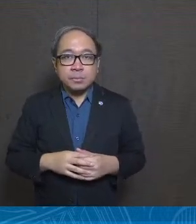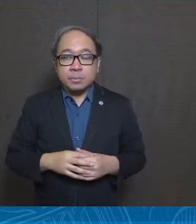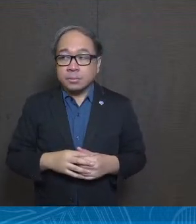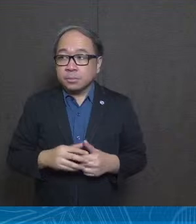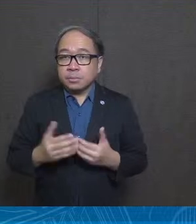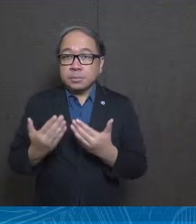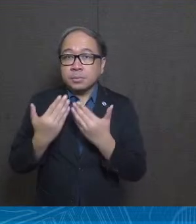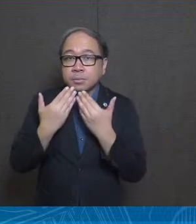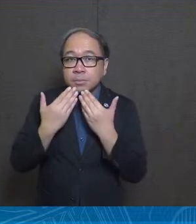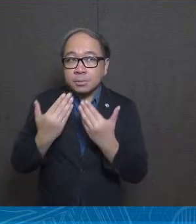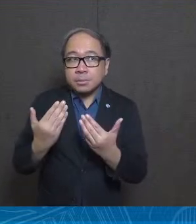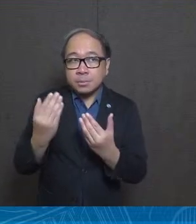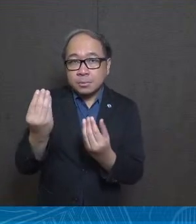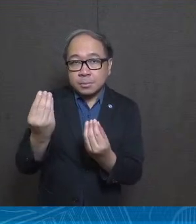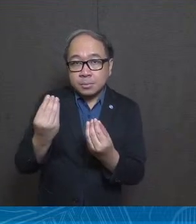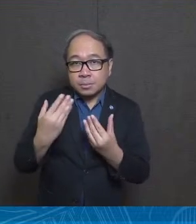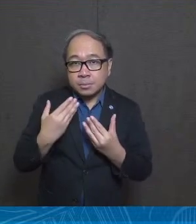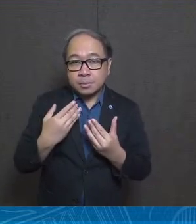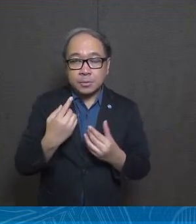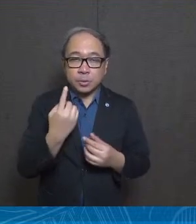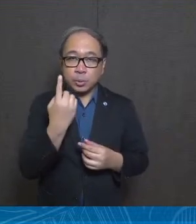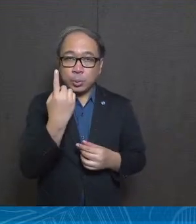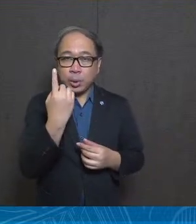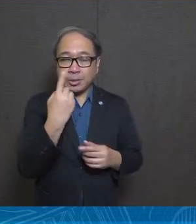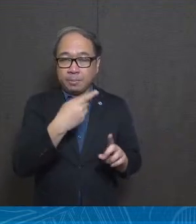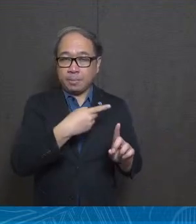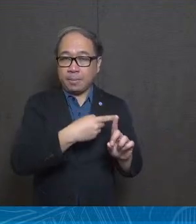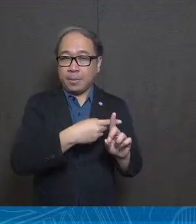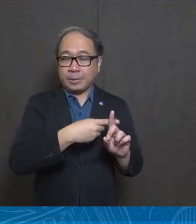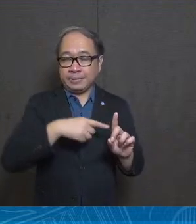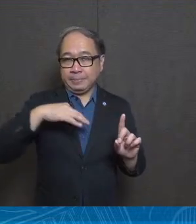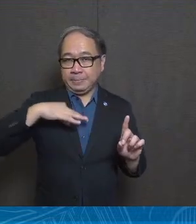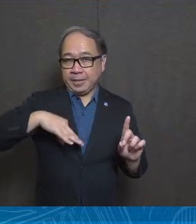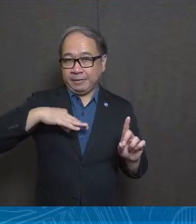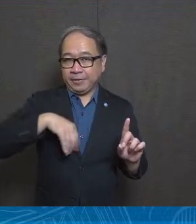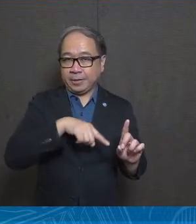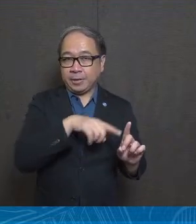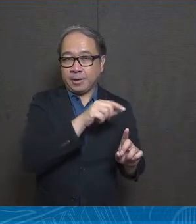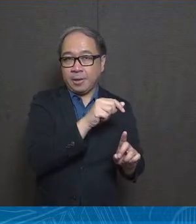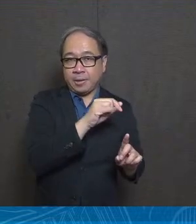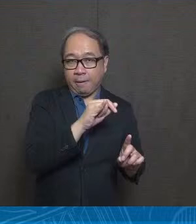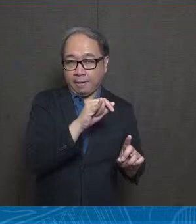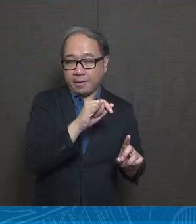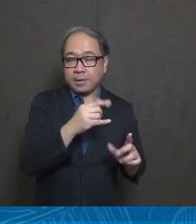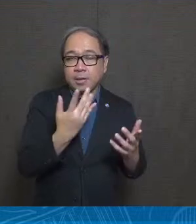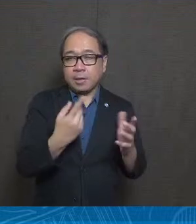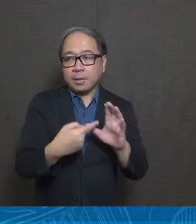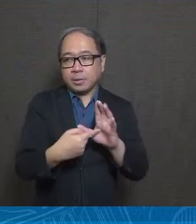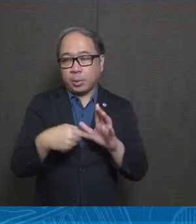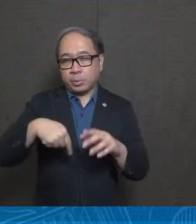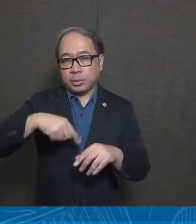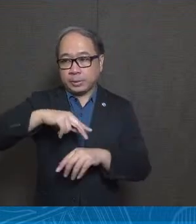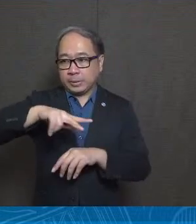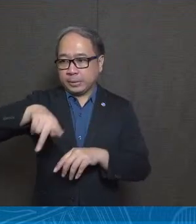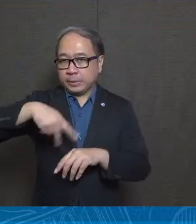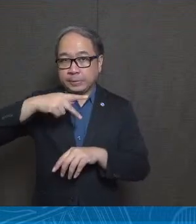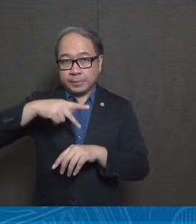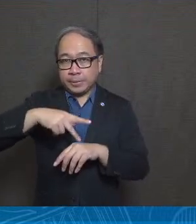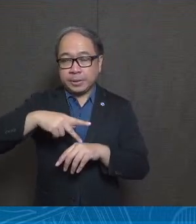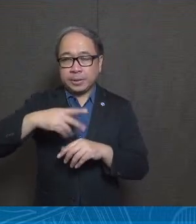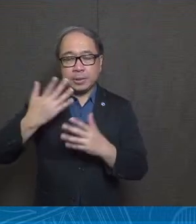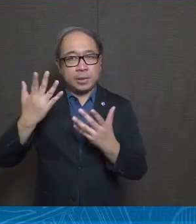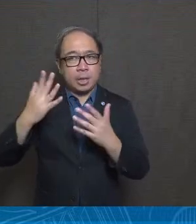the benefits in using generative AI is, for example, in the Philippines, we have over 100